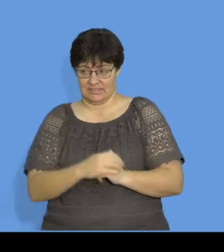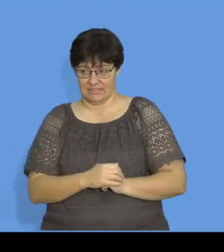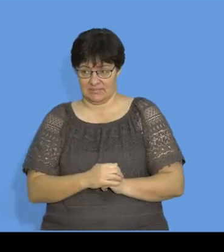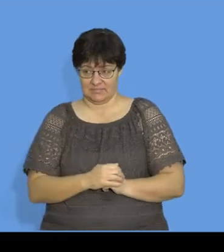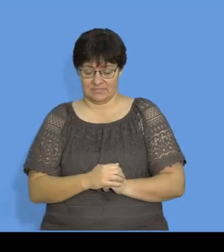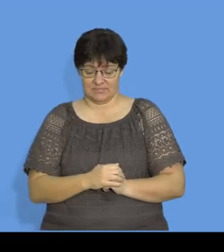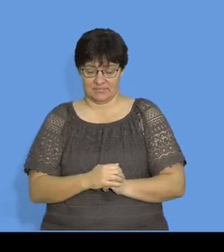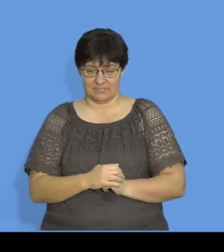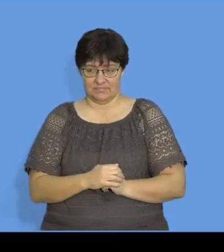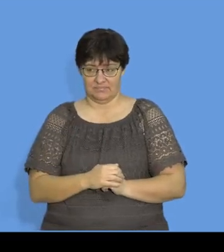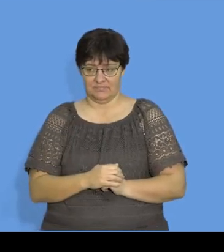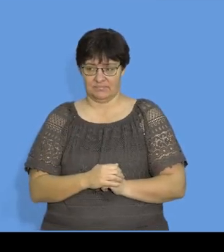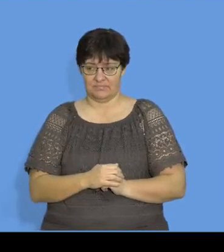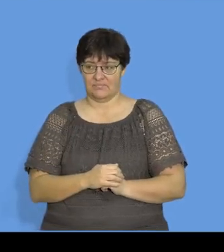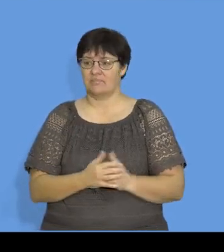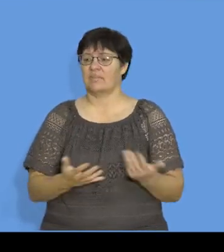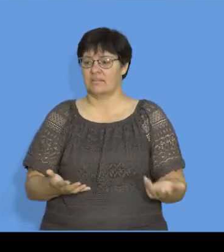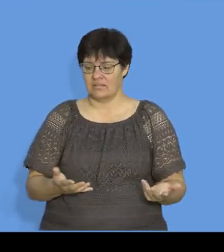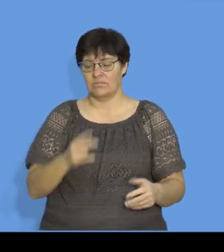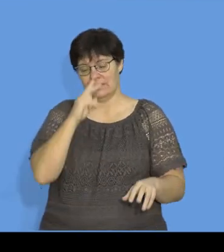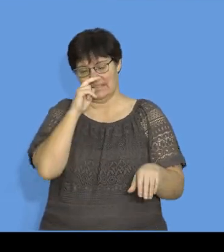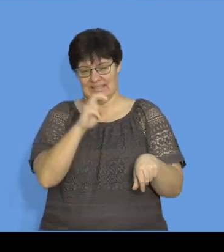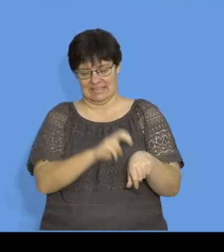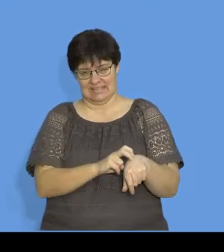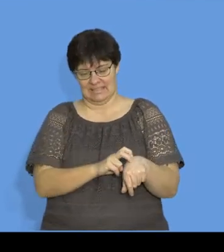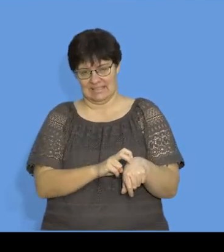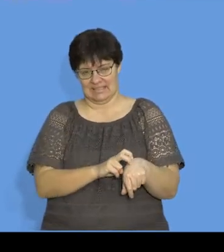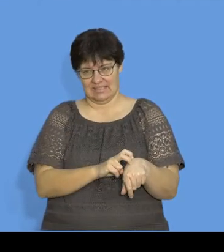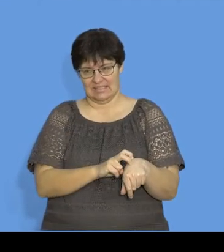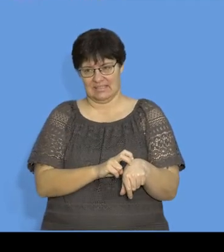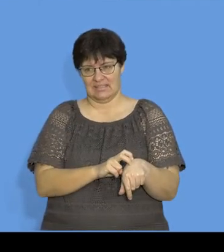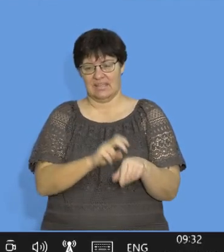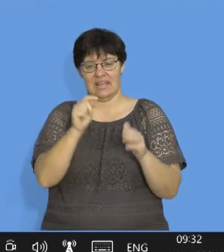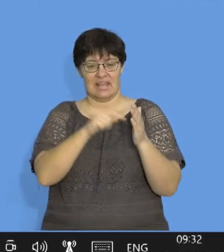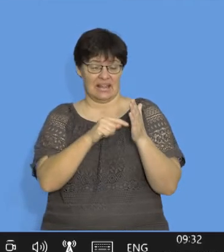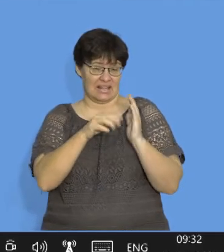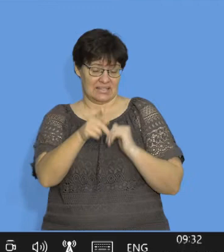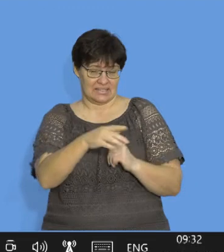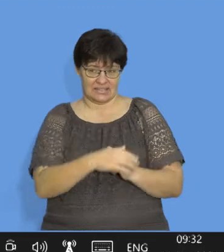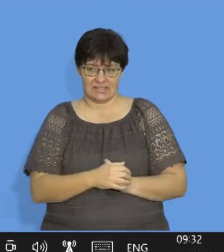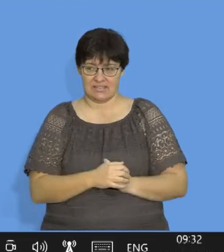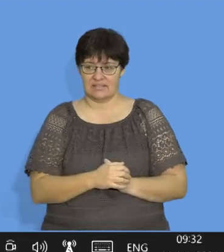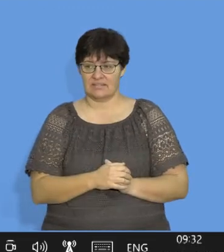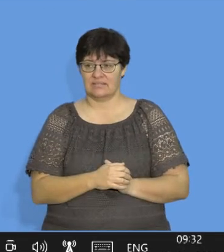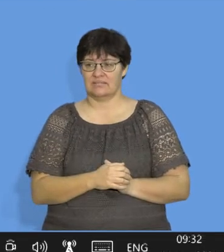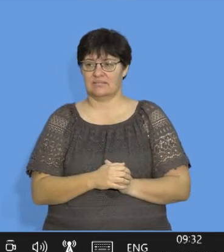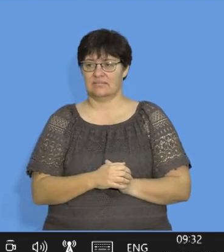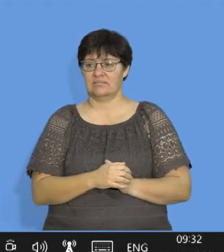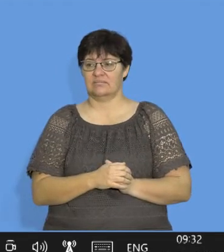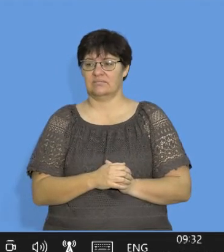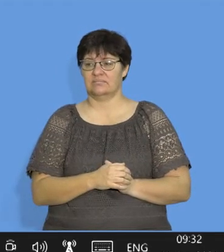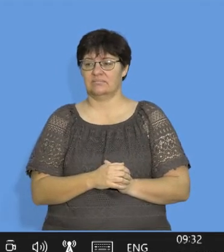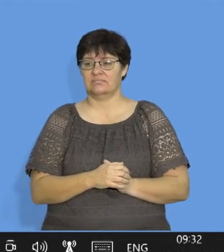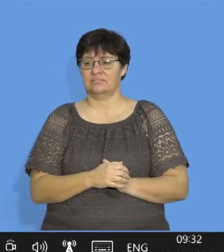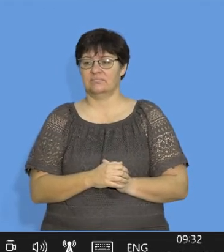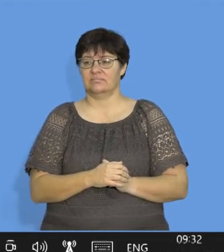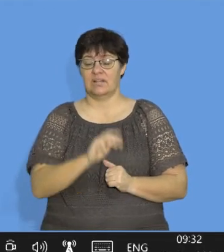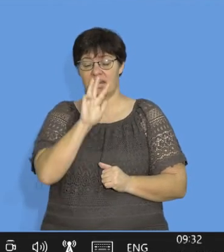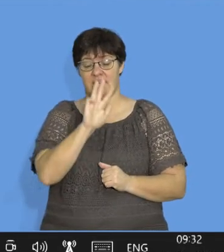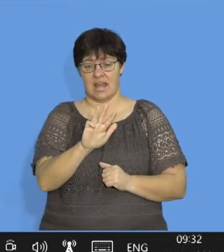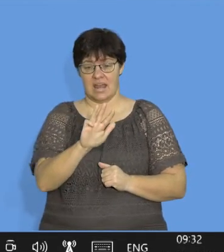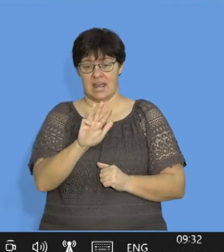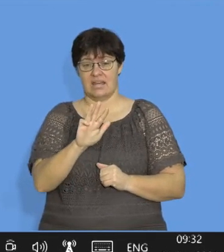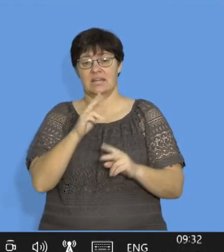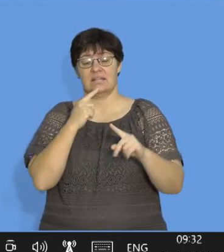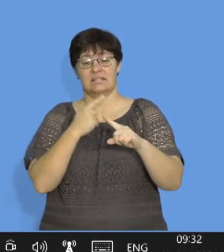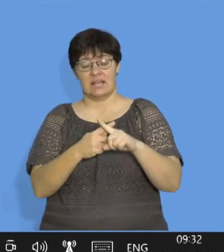50, and of course we need to put this on into our calculators. So